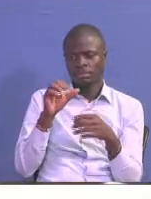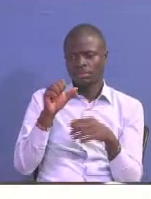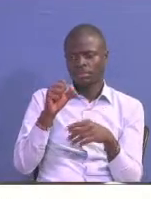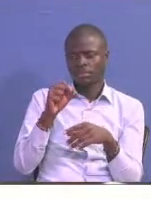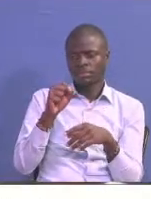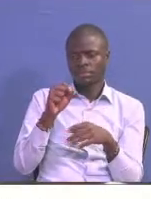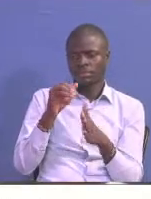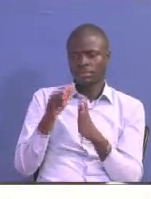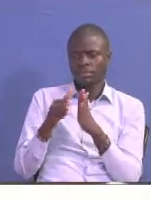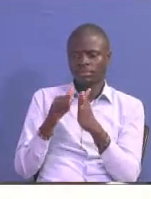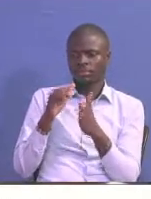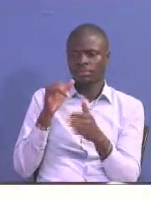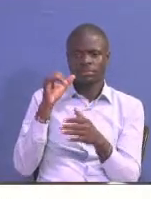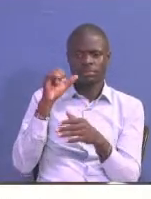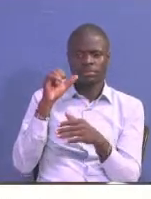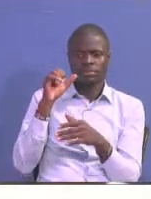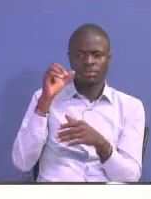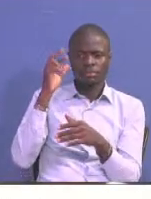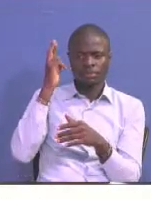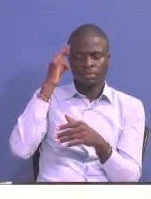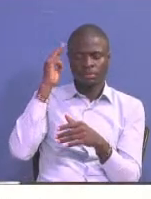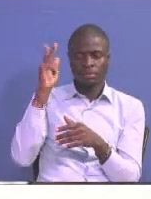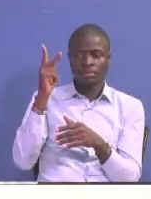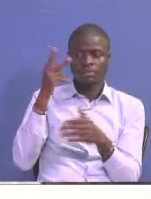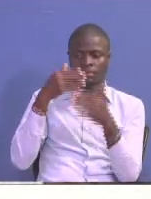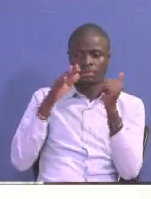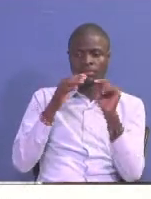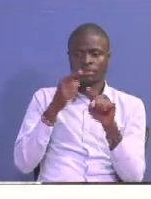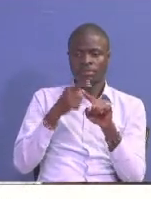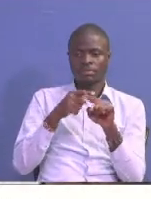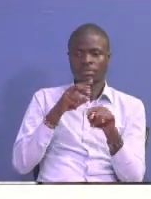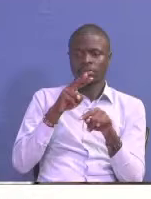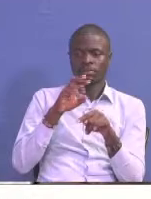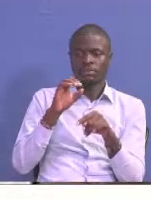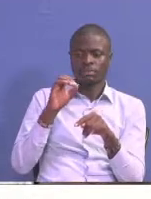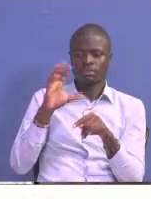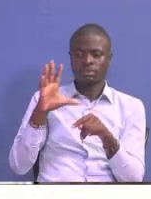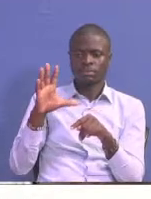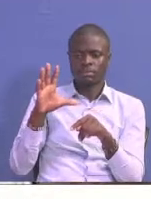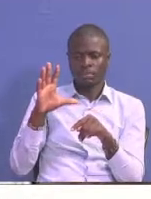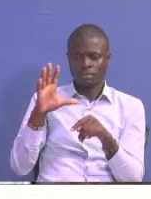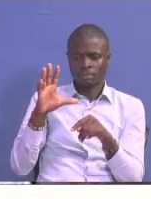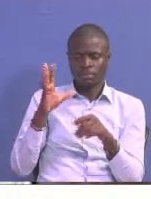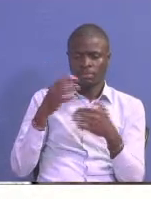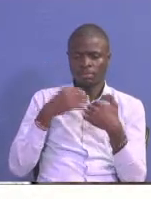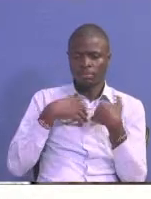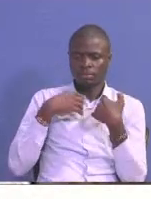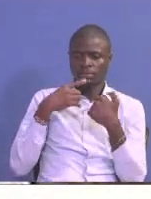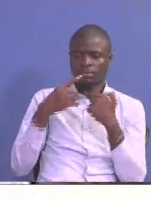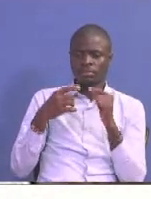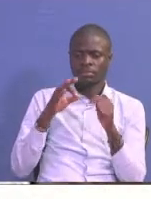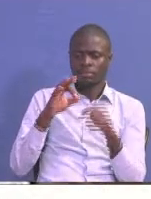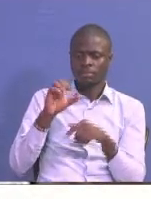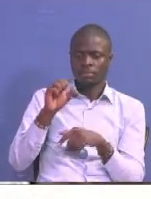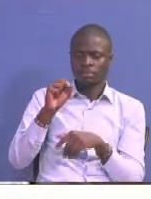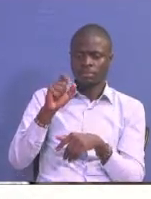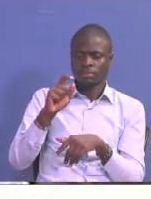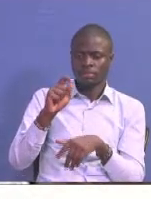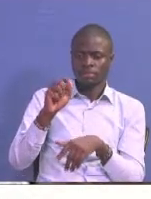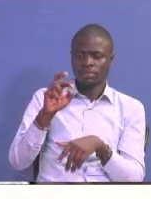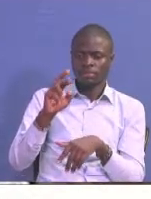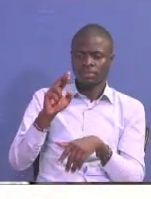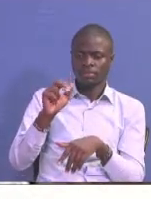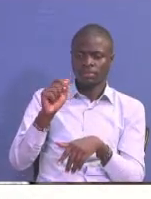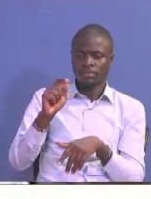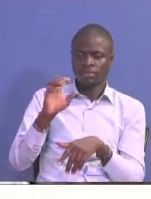remember at Kenyatta University from 2005 we have been talking of strategic plans,